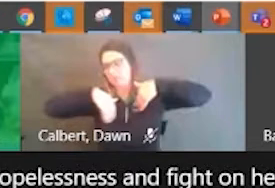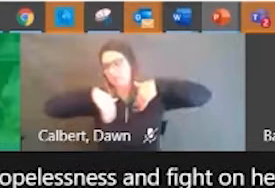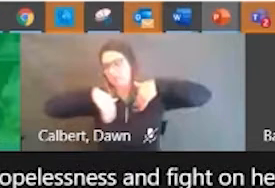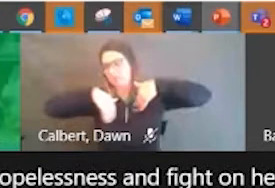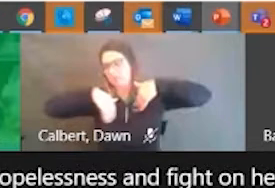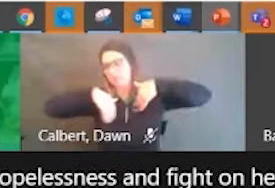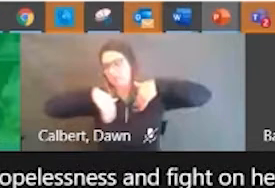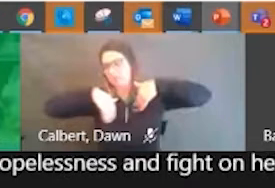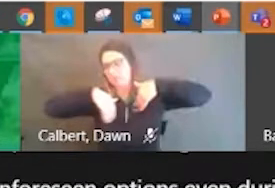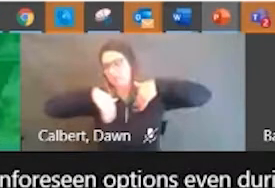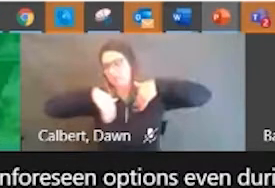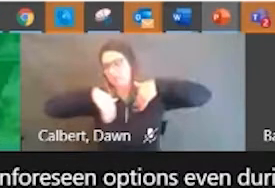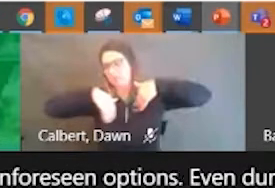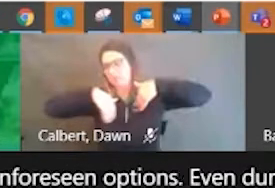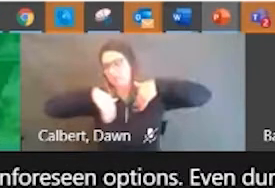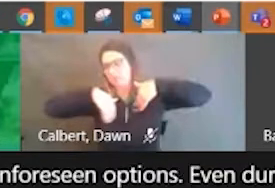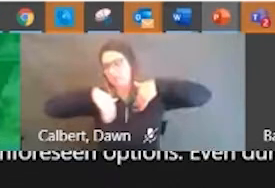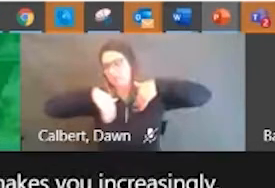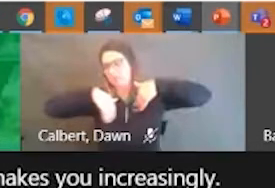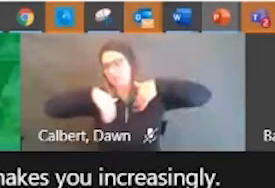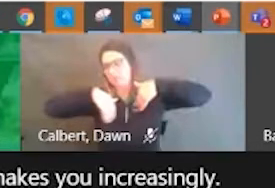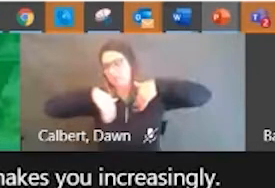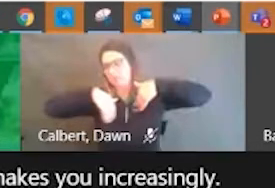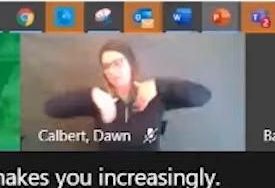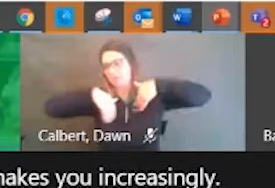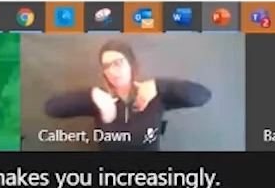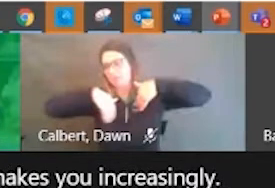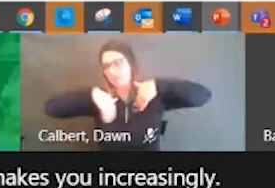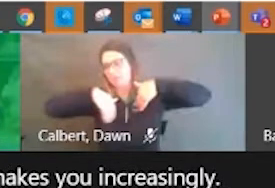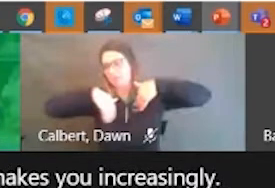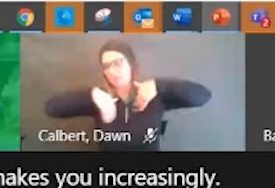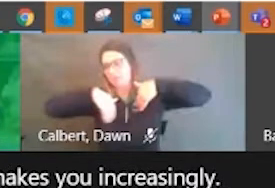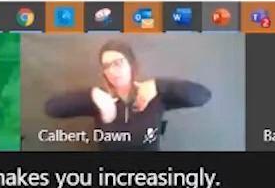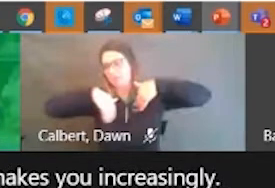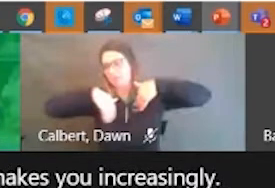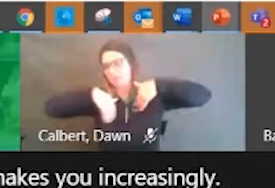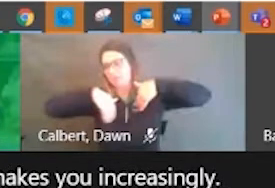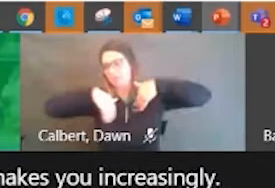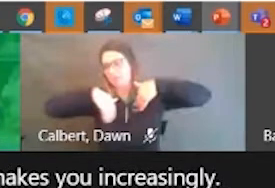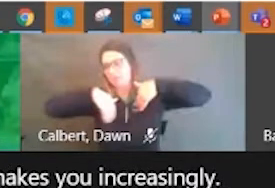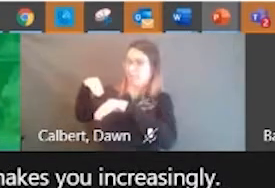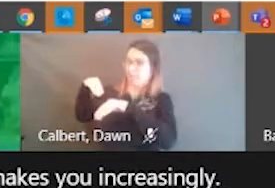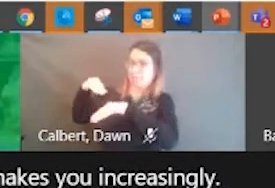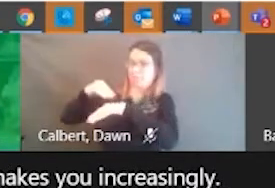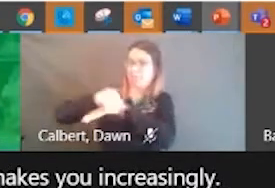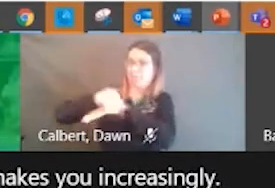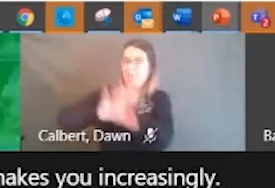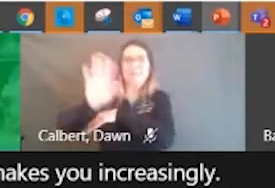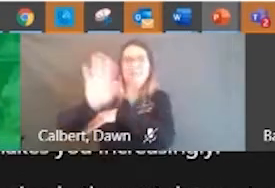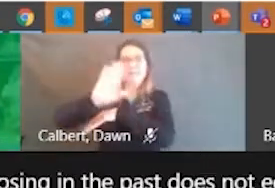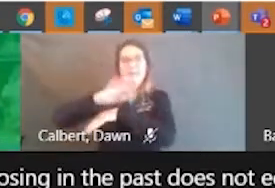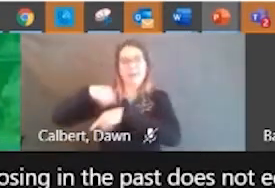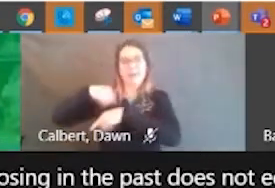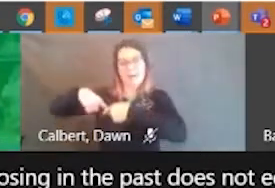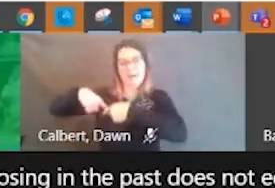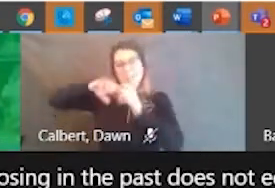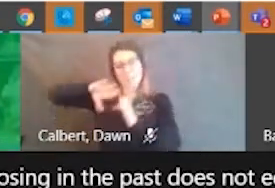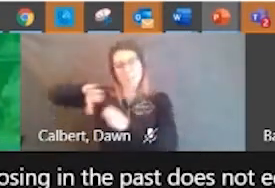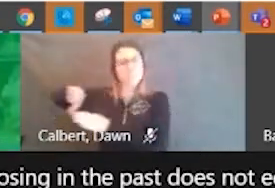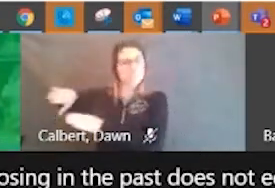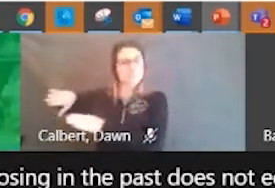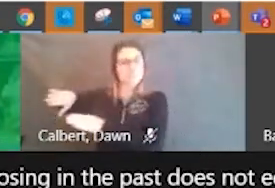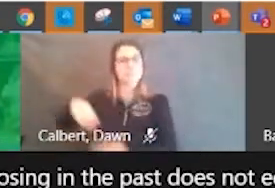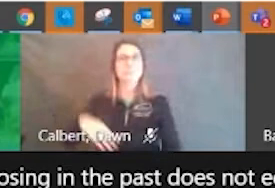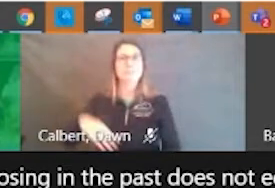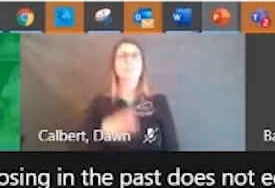that losing in the past does not equal losing in the future. All right, so final question. Which